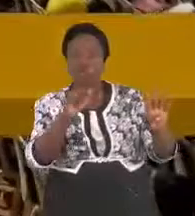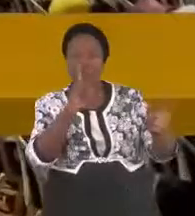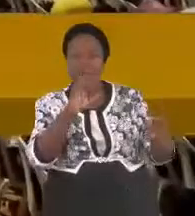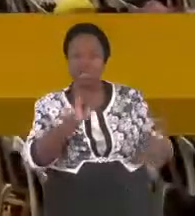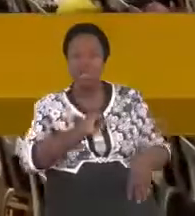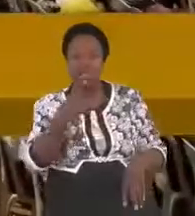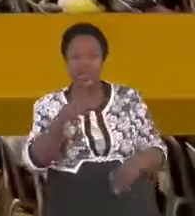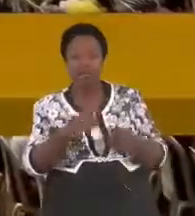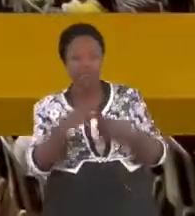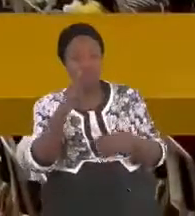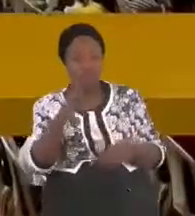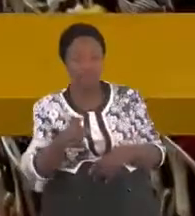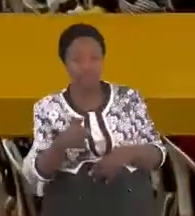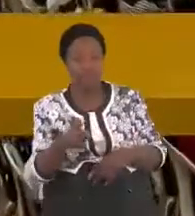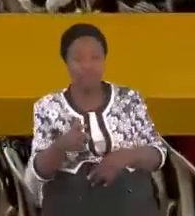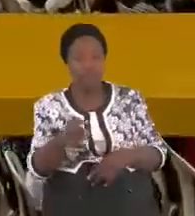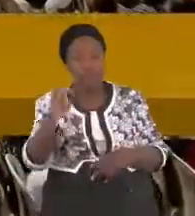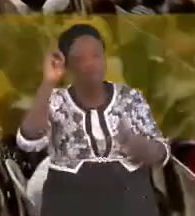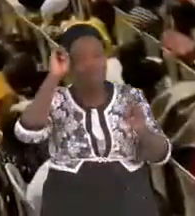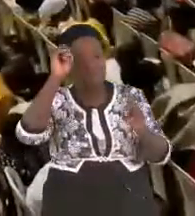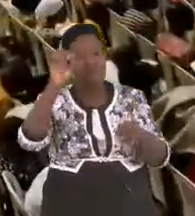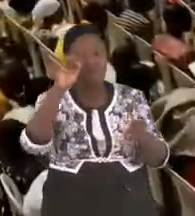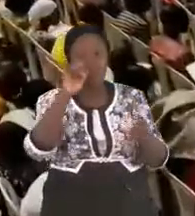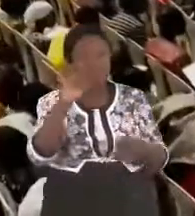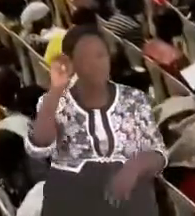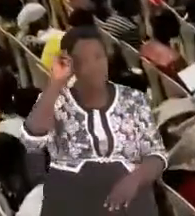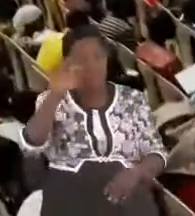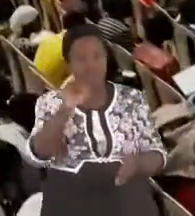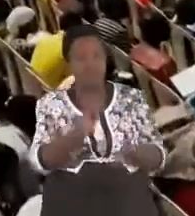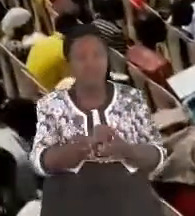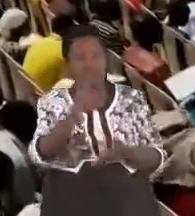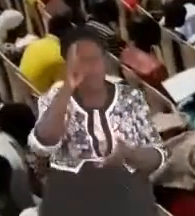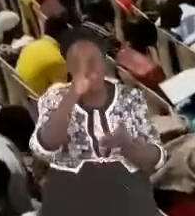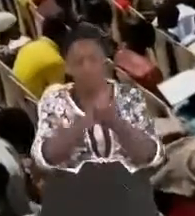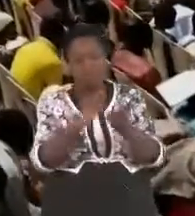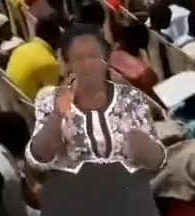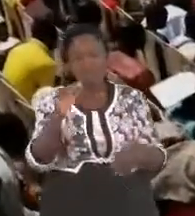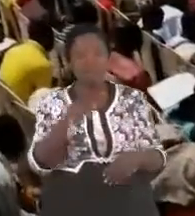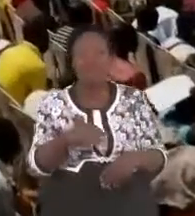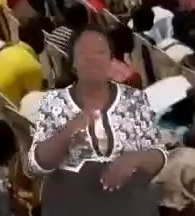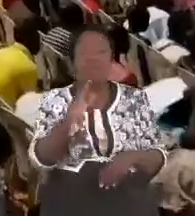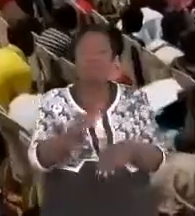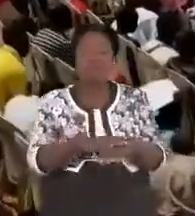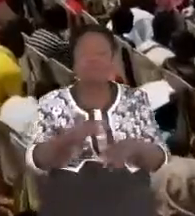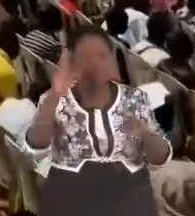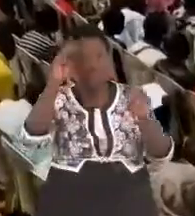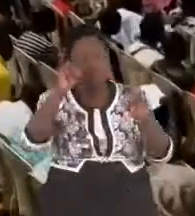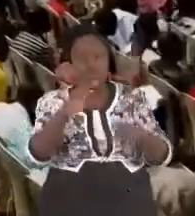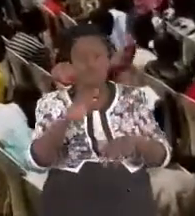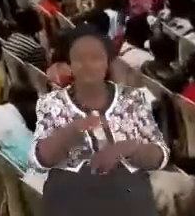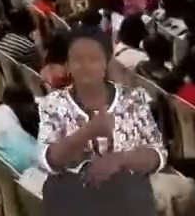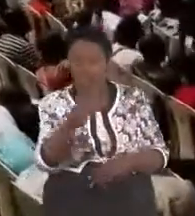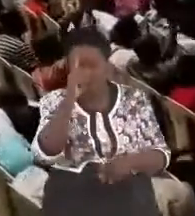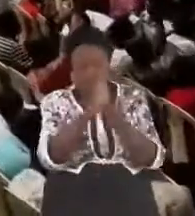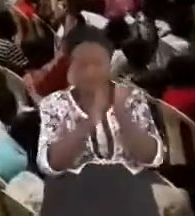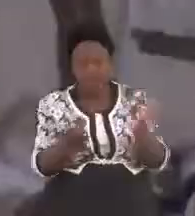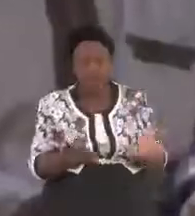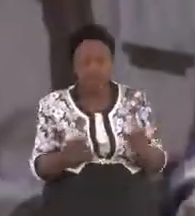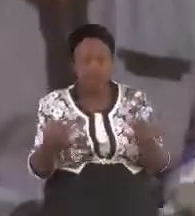you, he that believeth on me. Any believer in the house today? That's you.